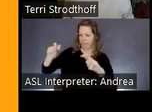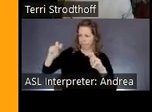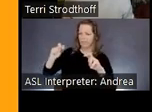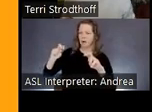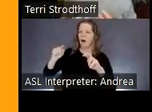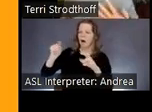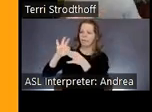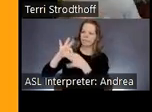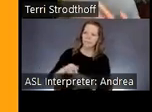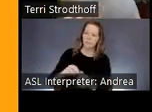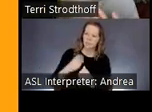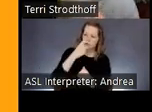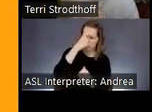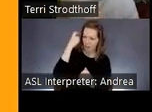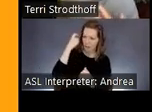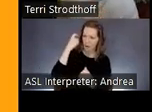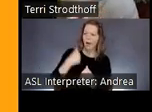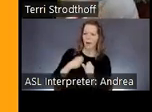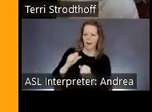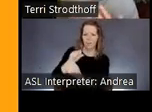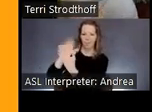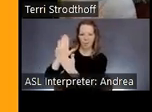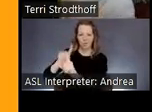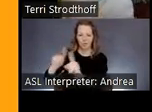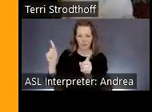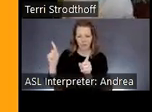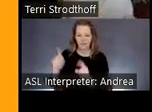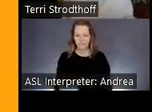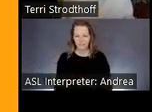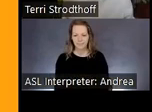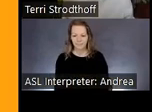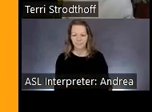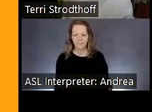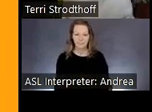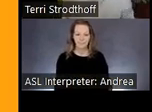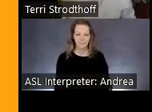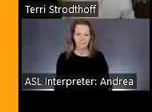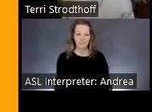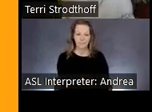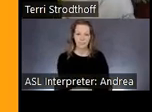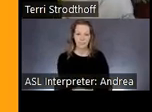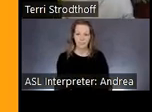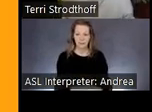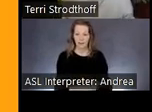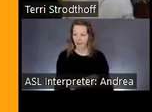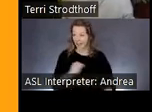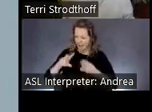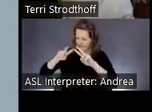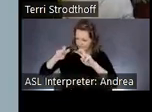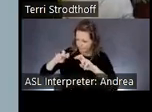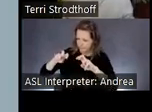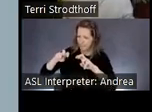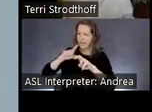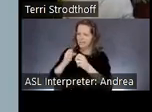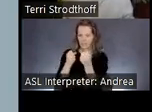in trauma, then I have a different way to approach it and to deal with it and to dig in around it and to support people in addressing